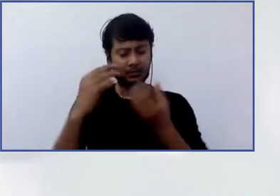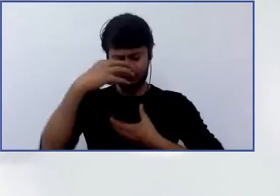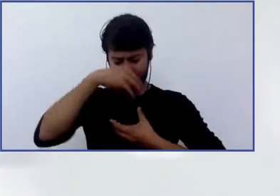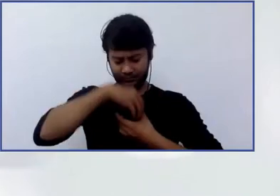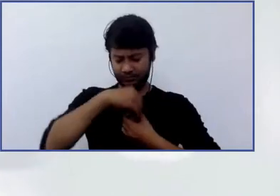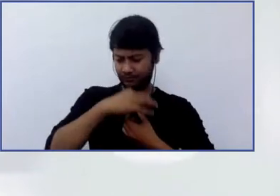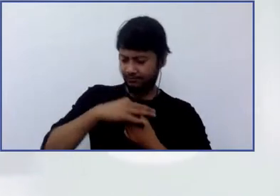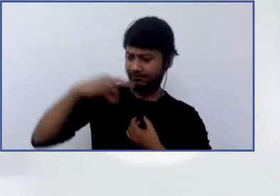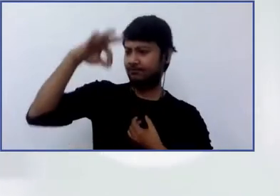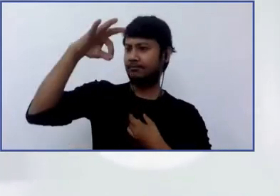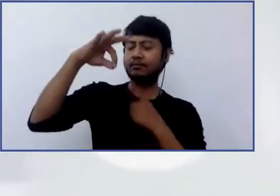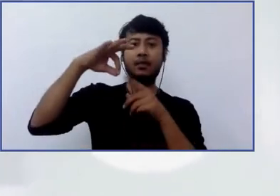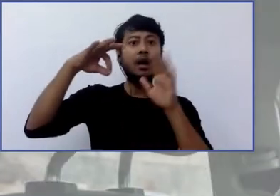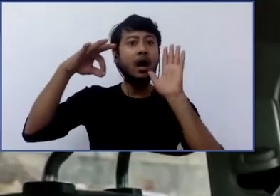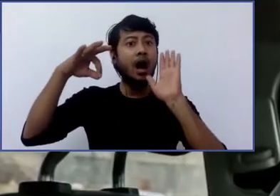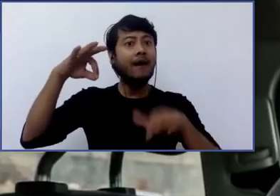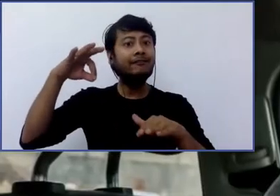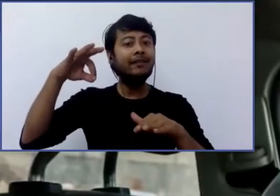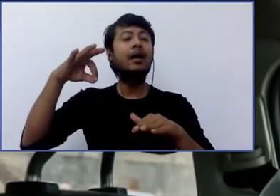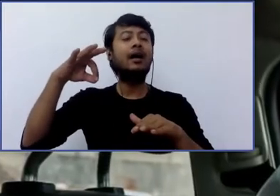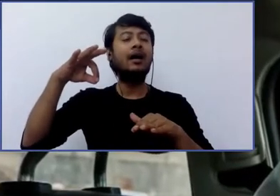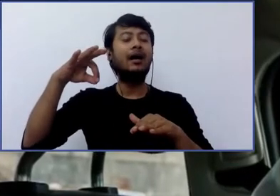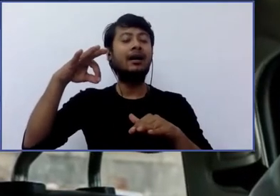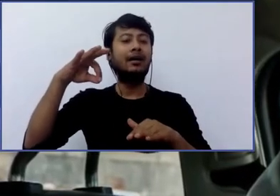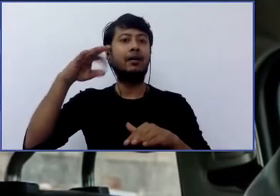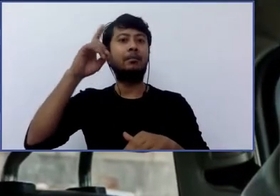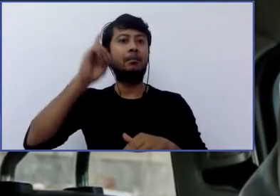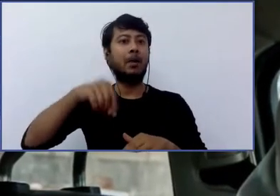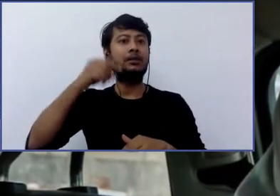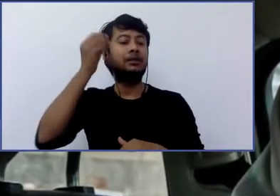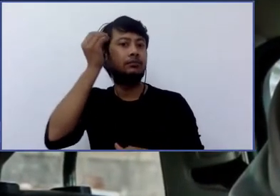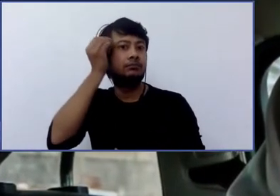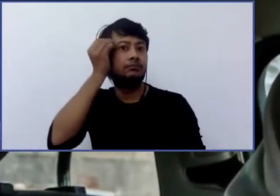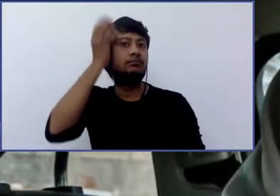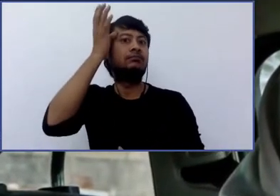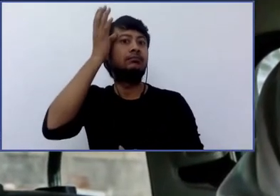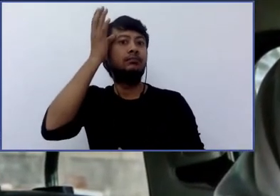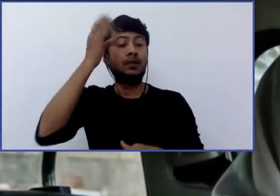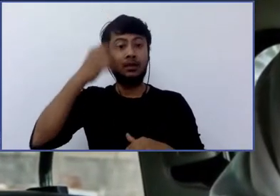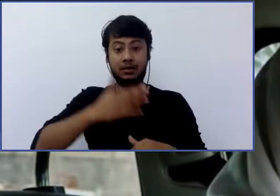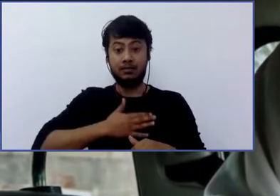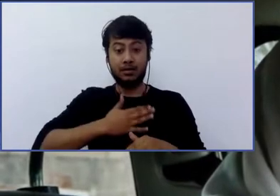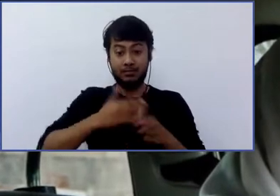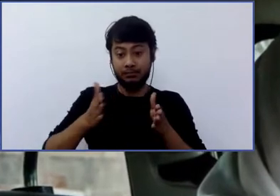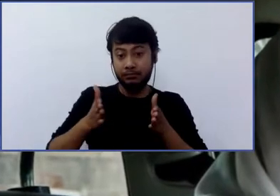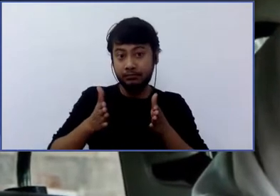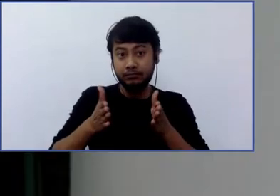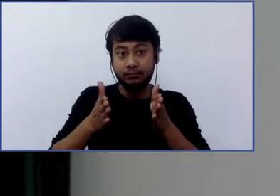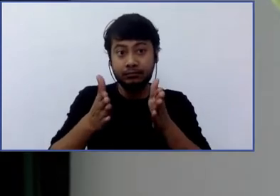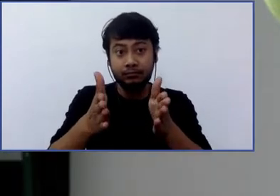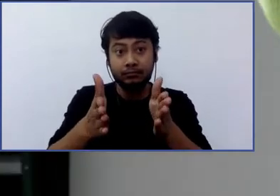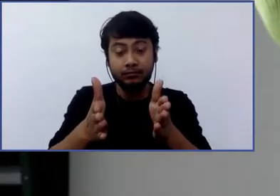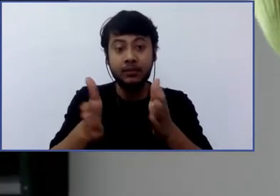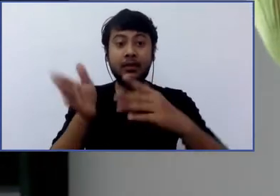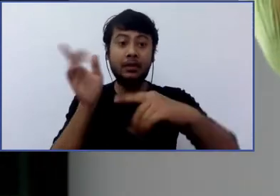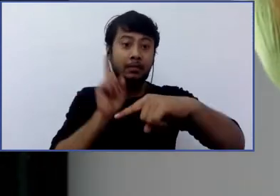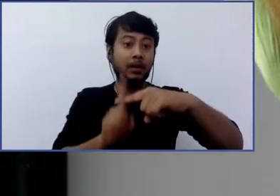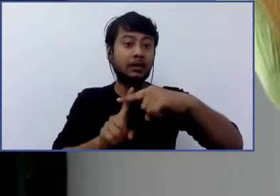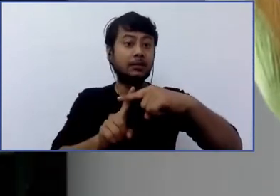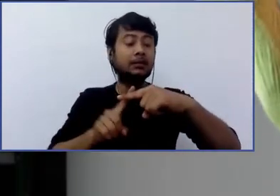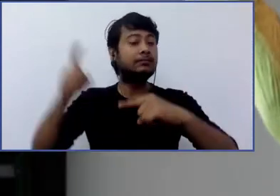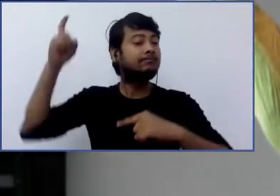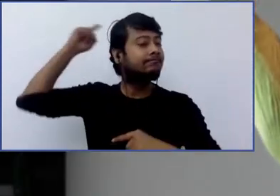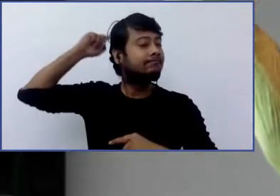we must be aware not only of our conscious thoughts, but also of our unconscious bias, prejudices,